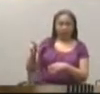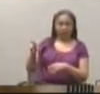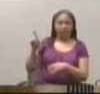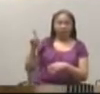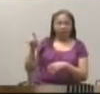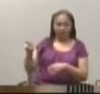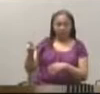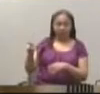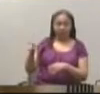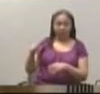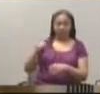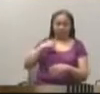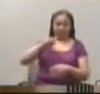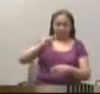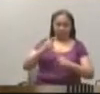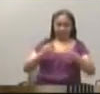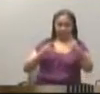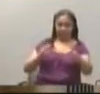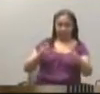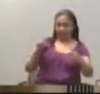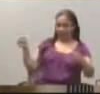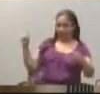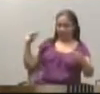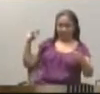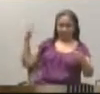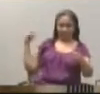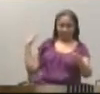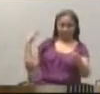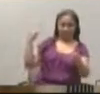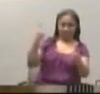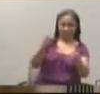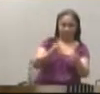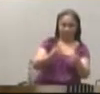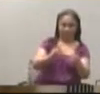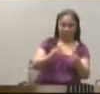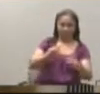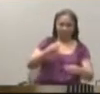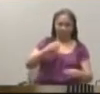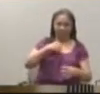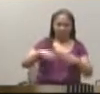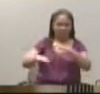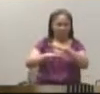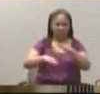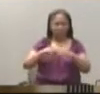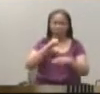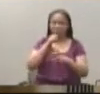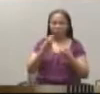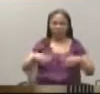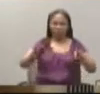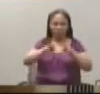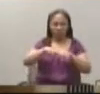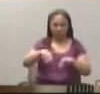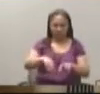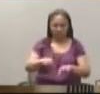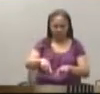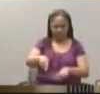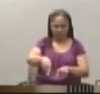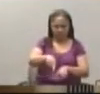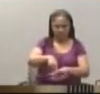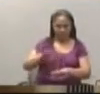one who is coming after me, and I am not fit to undo his sandal straps."